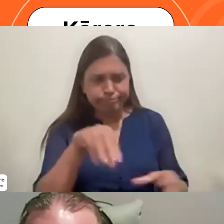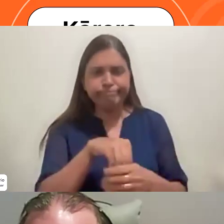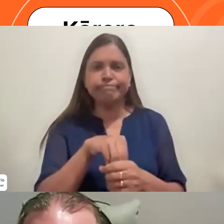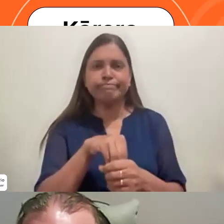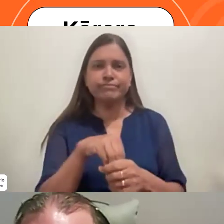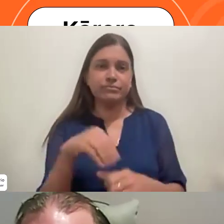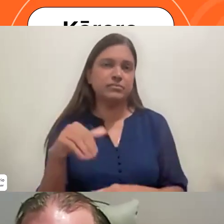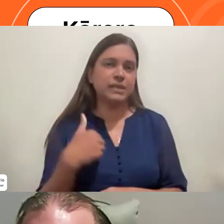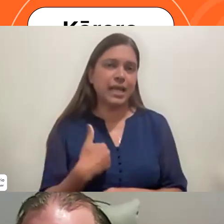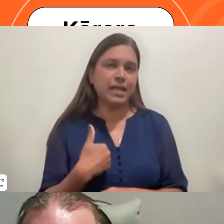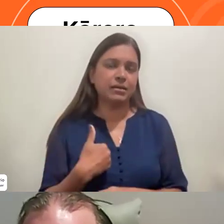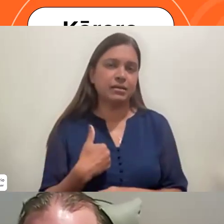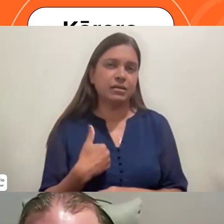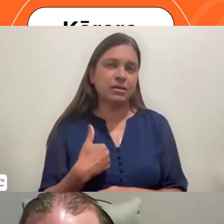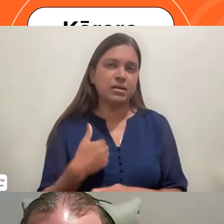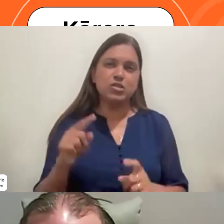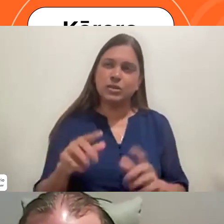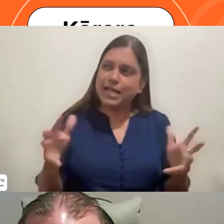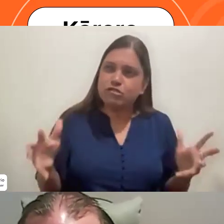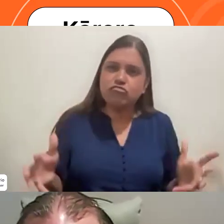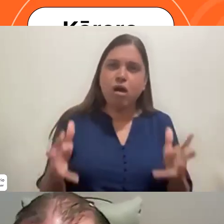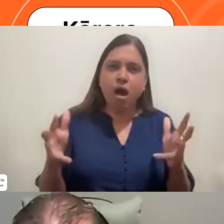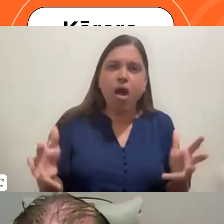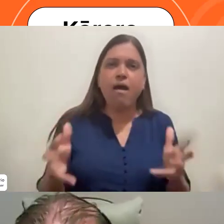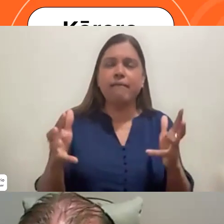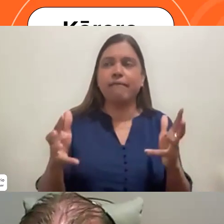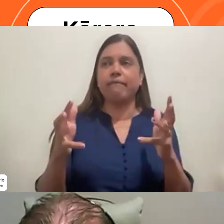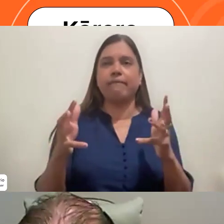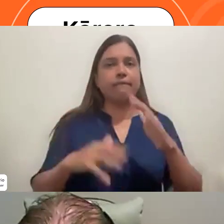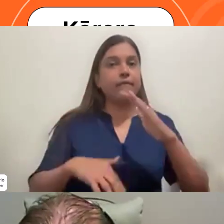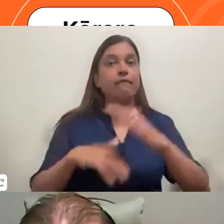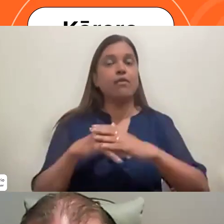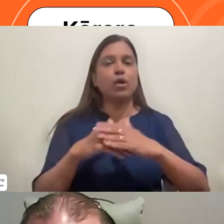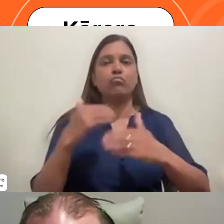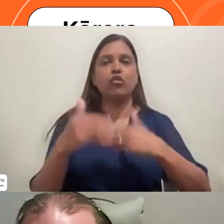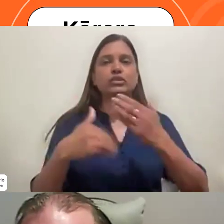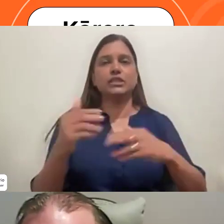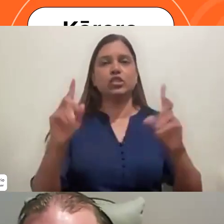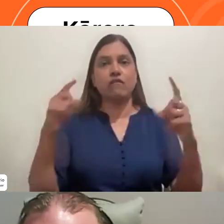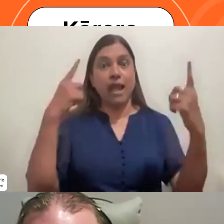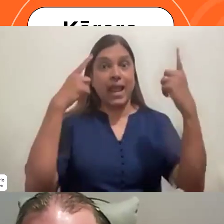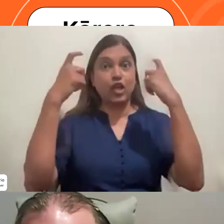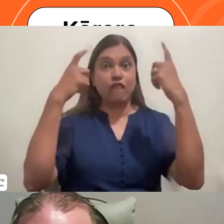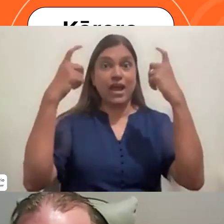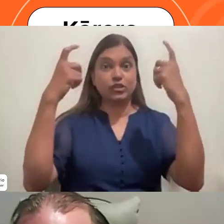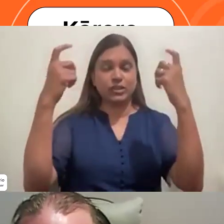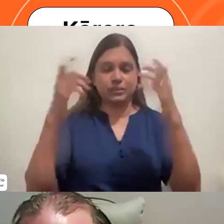that kind of drive this ongoing thought process of innovation. And I guess I'd probably close out that